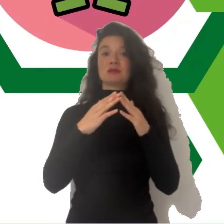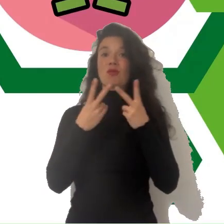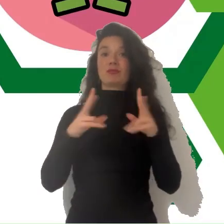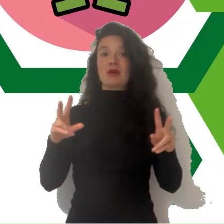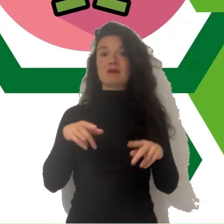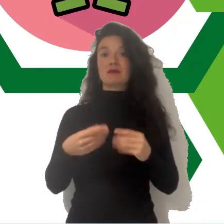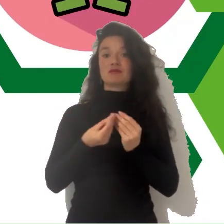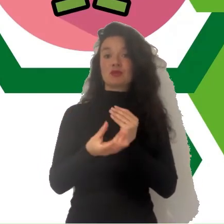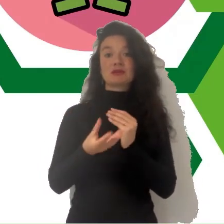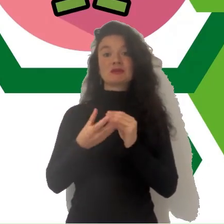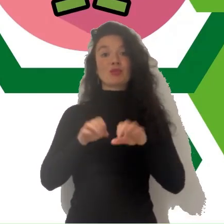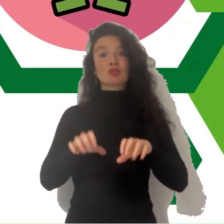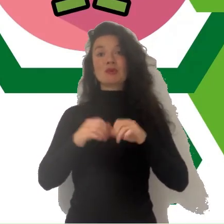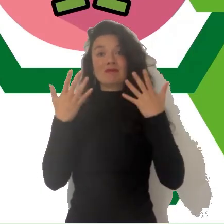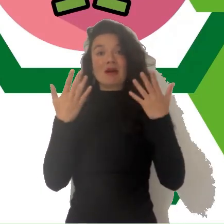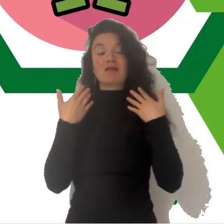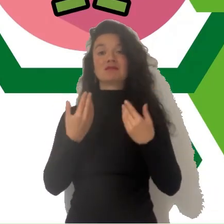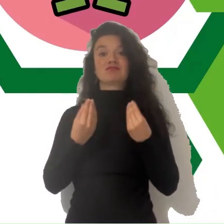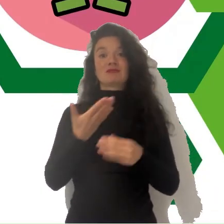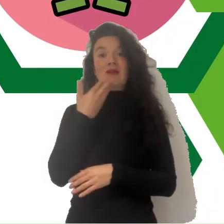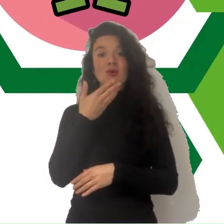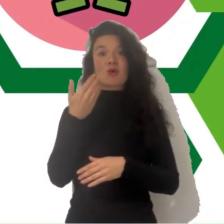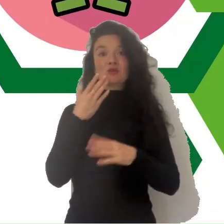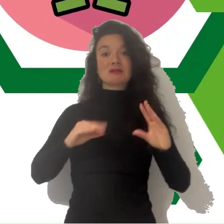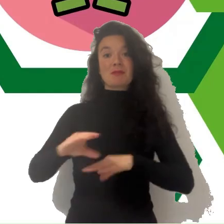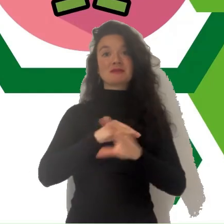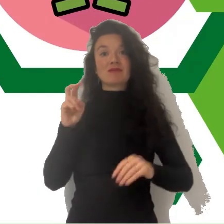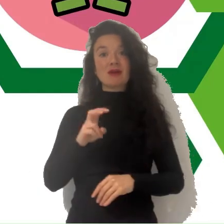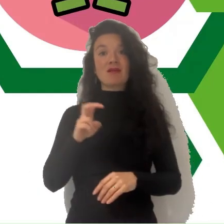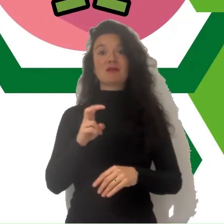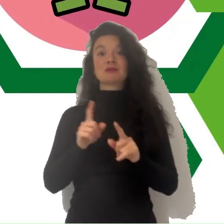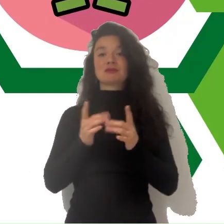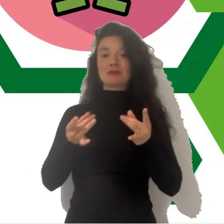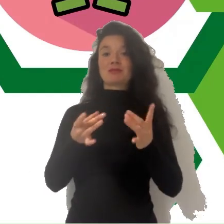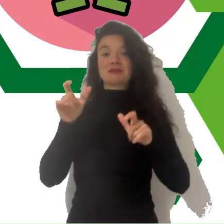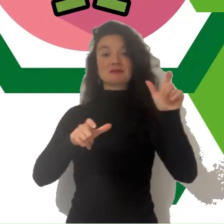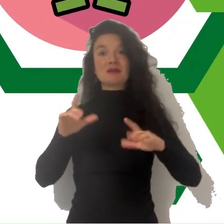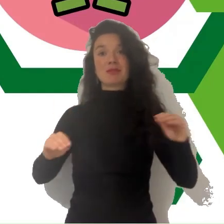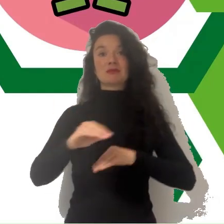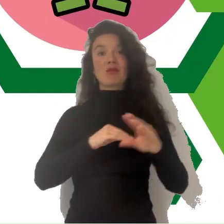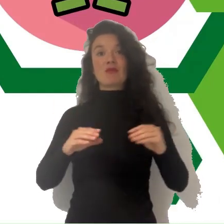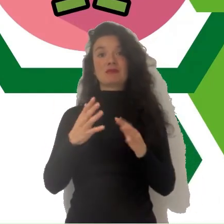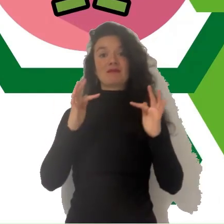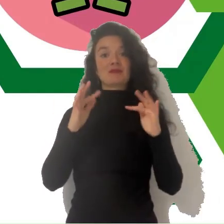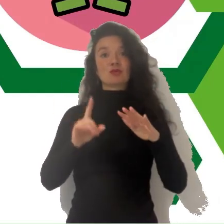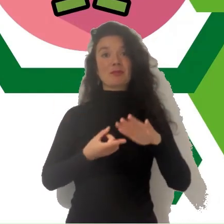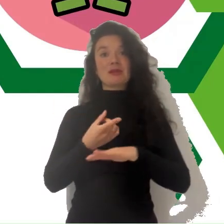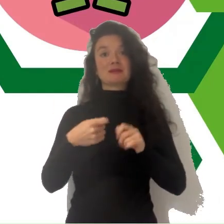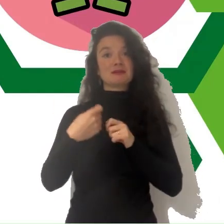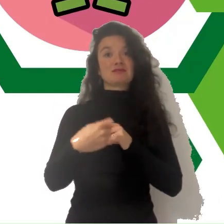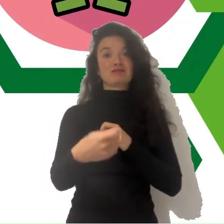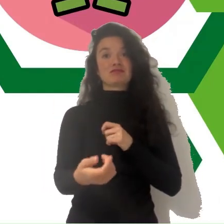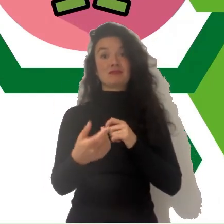knowledge and teach sustainable practices to children, then they will learn, and they will learn other people as well how